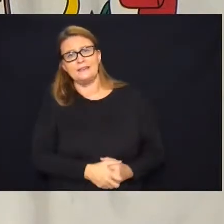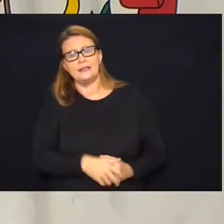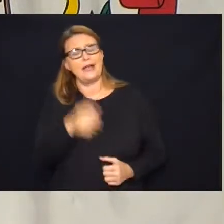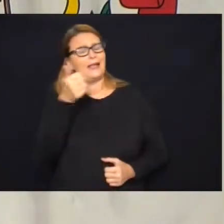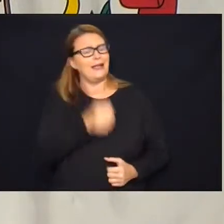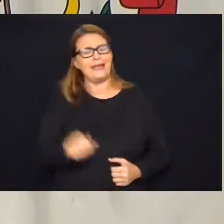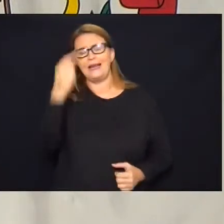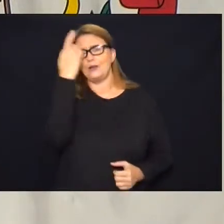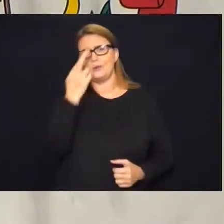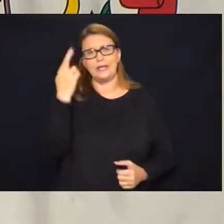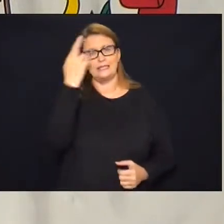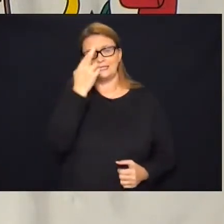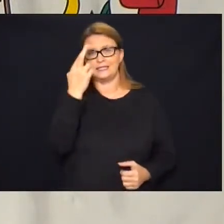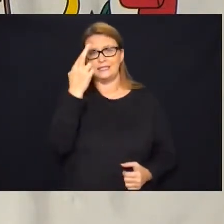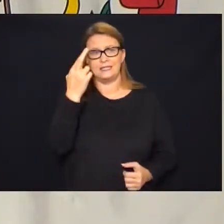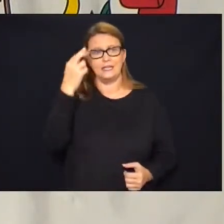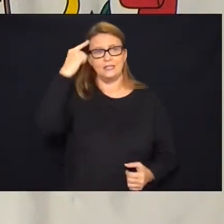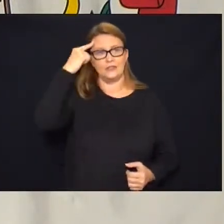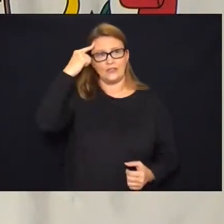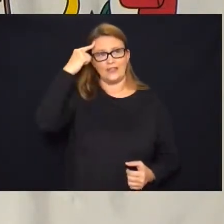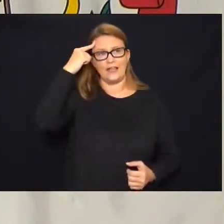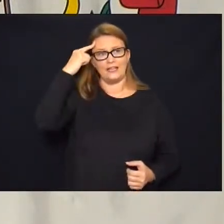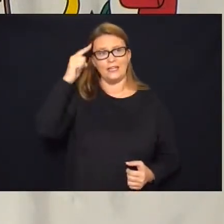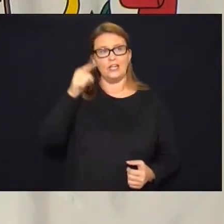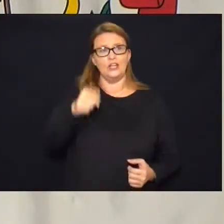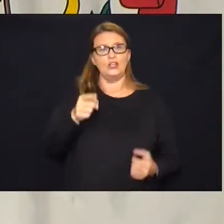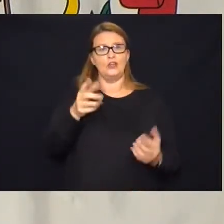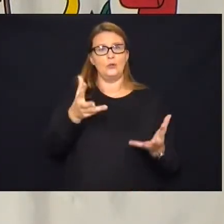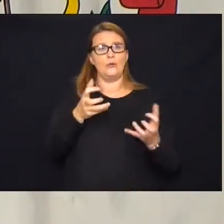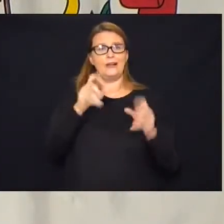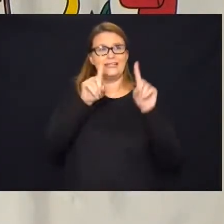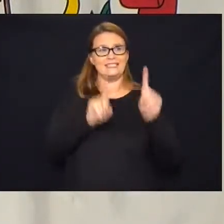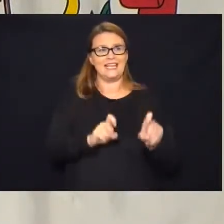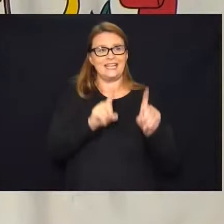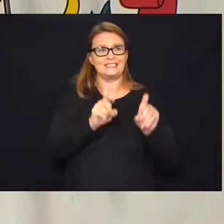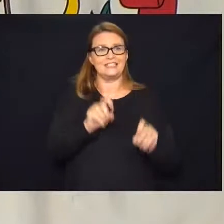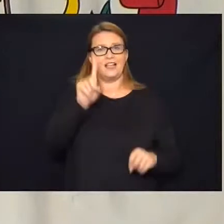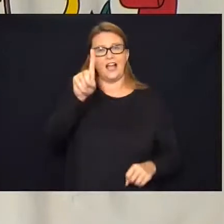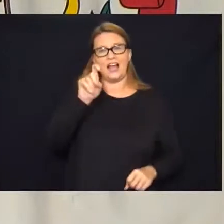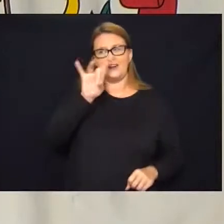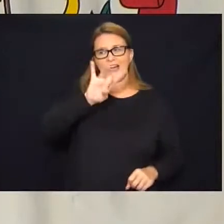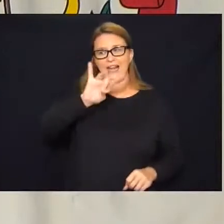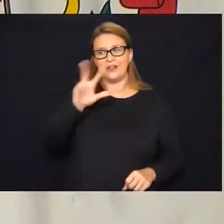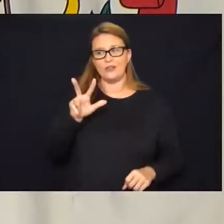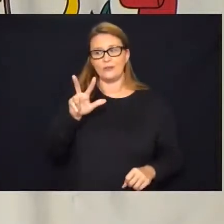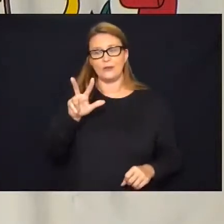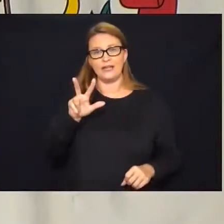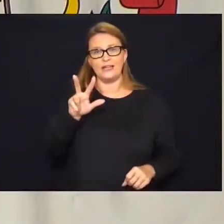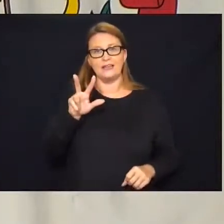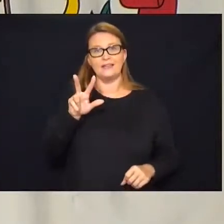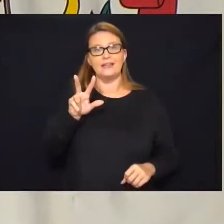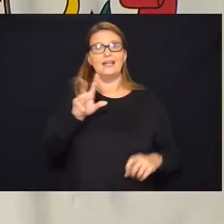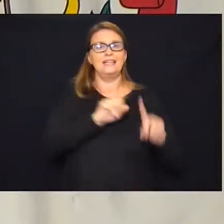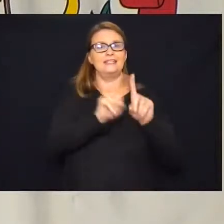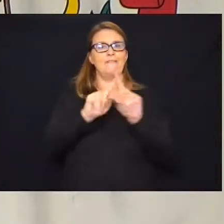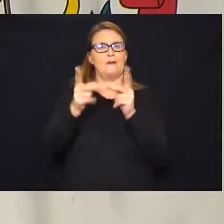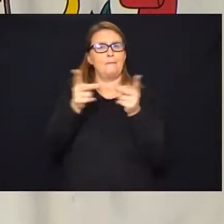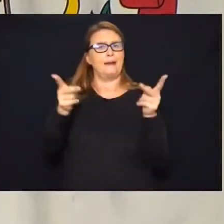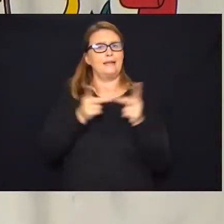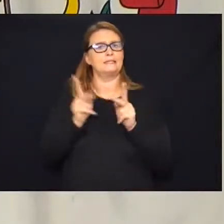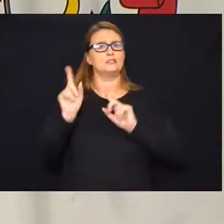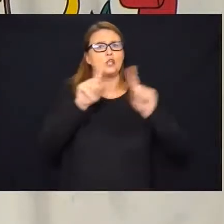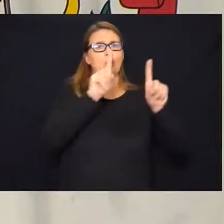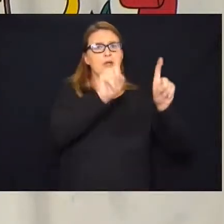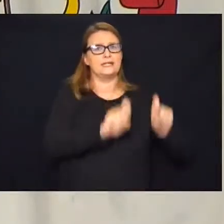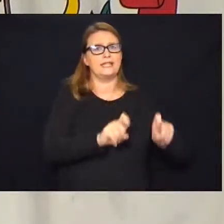reason whatsoever to think that you'd like to get a test, 183 places out there that you can get tested.